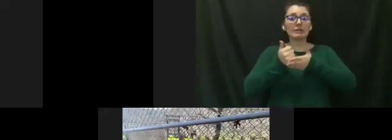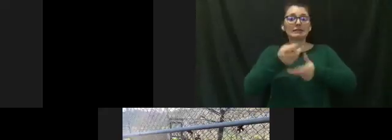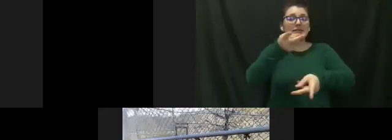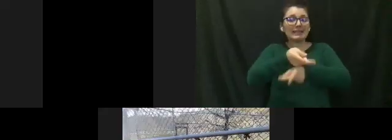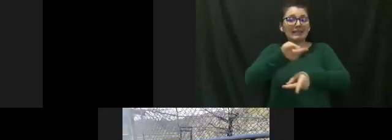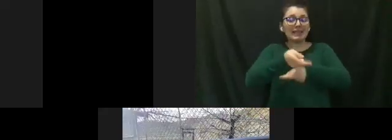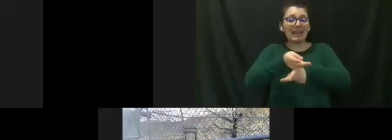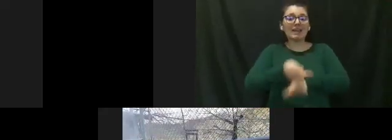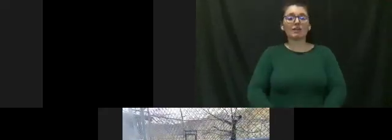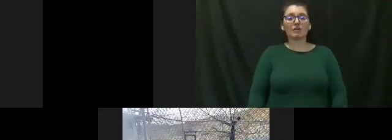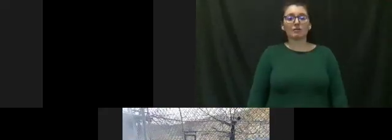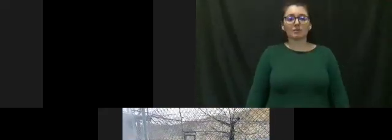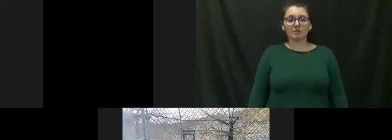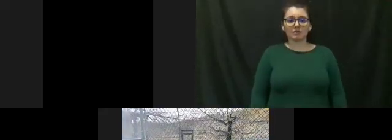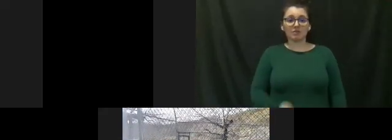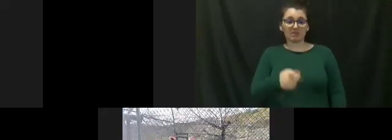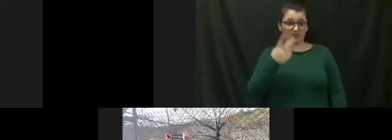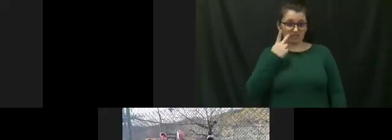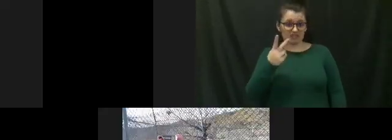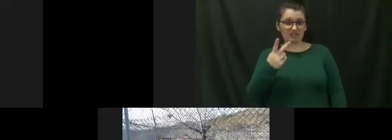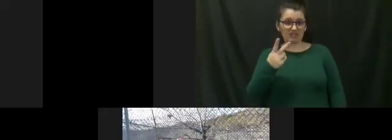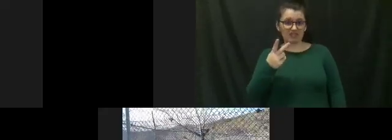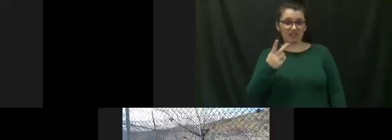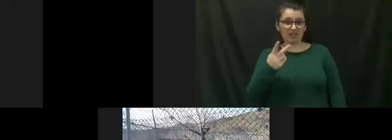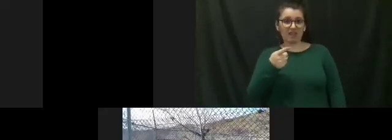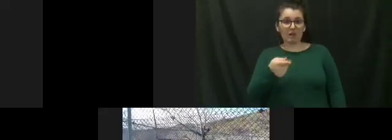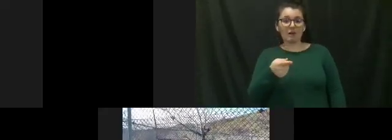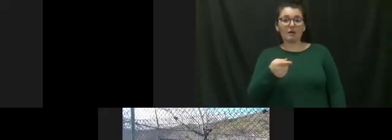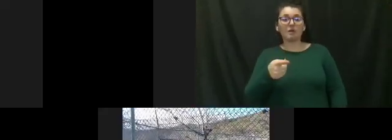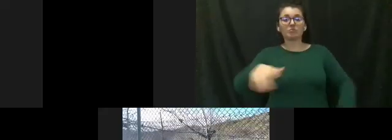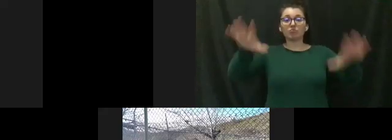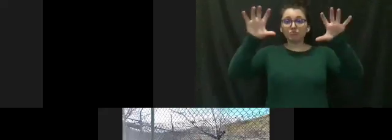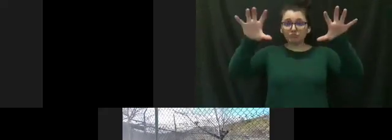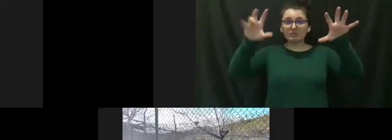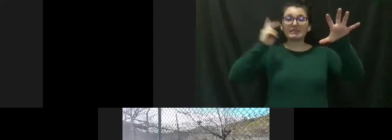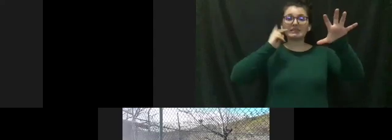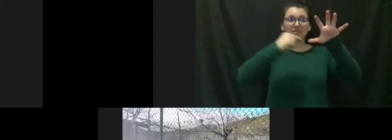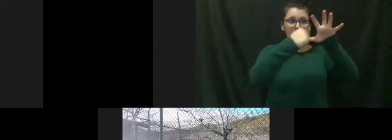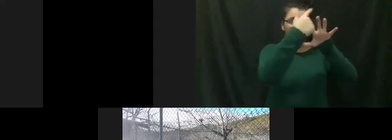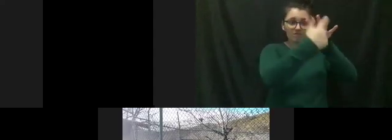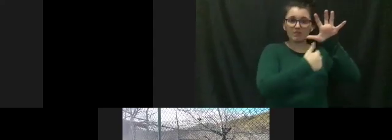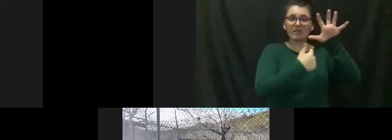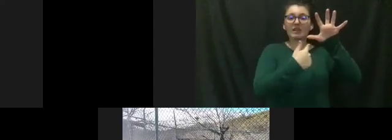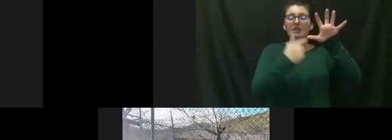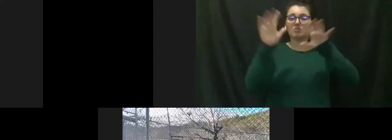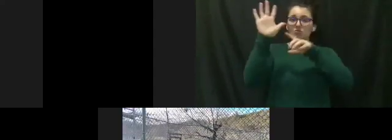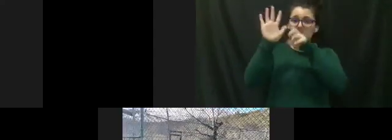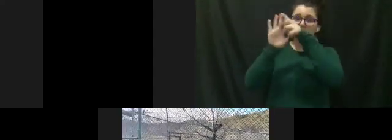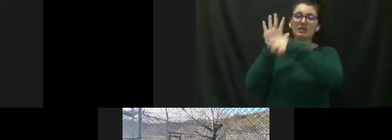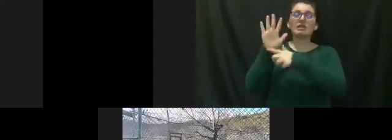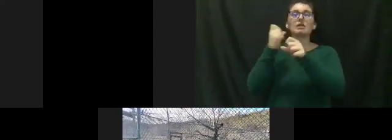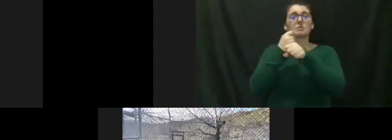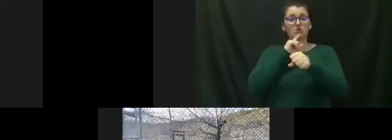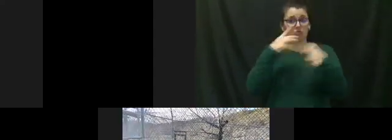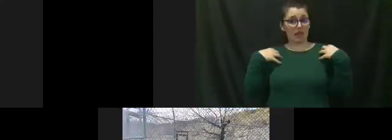can see he asked to see her paws, and that means we can see all her feet and make sure there's no scratches or scrapes. And we can